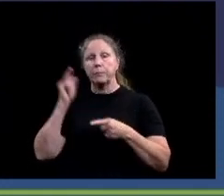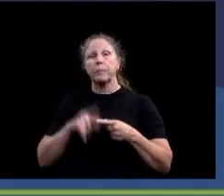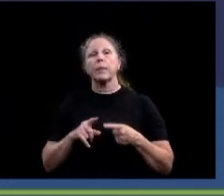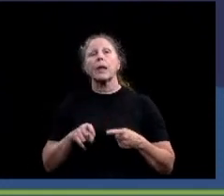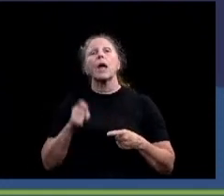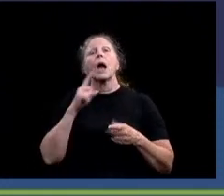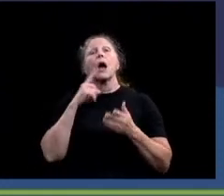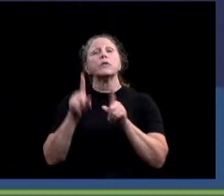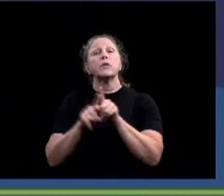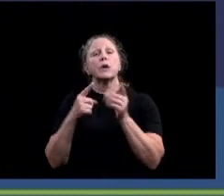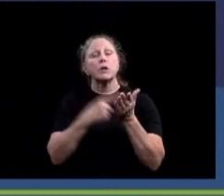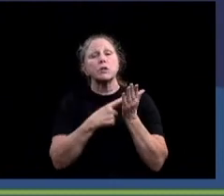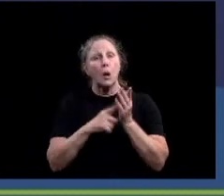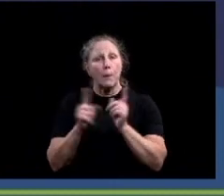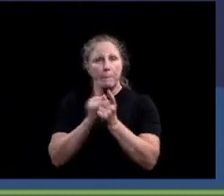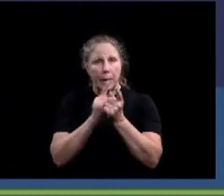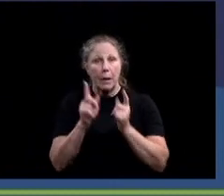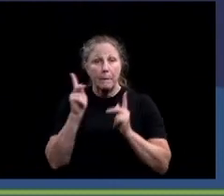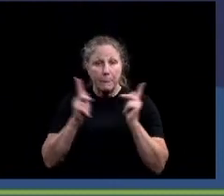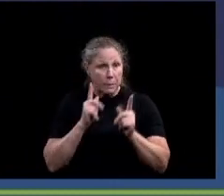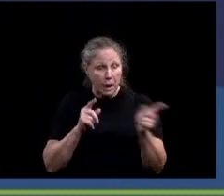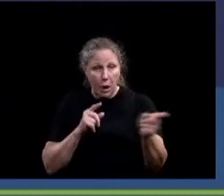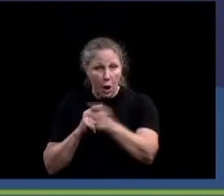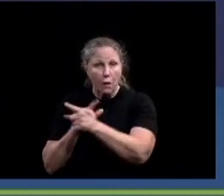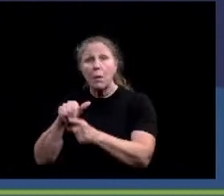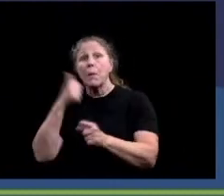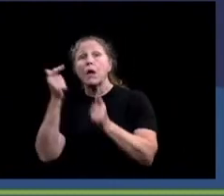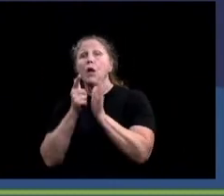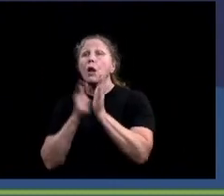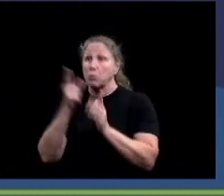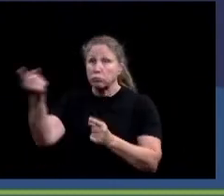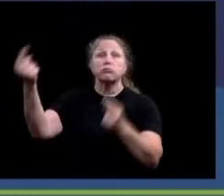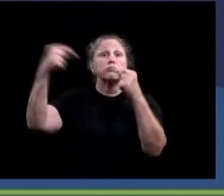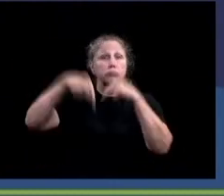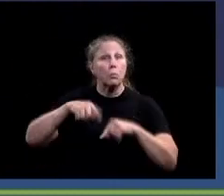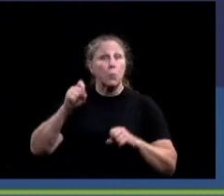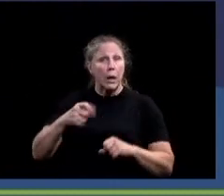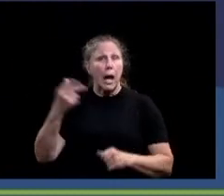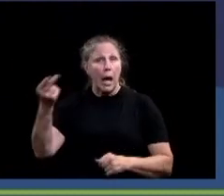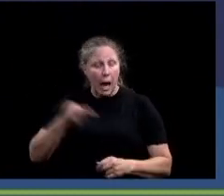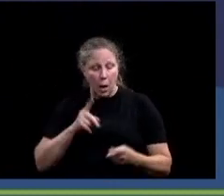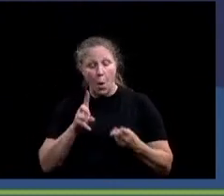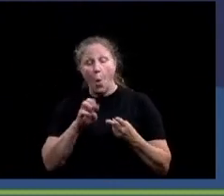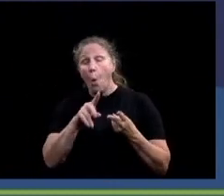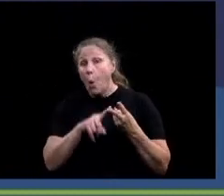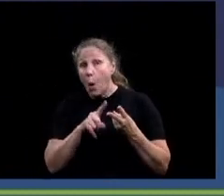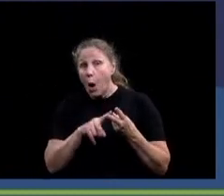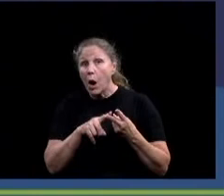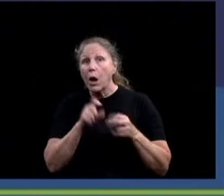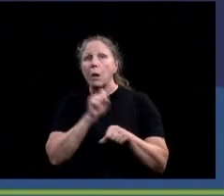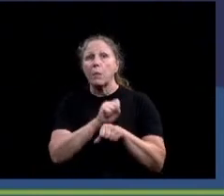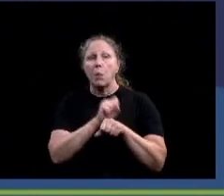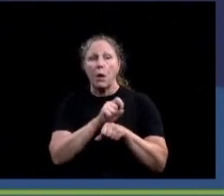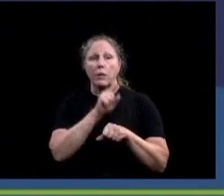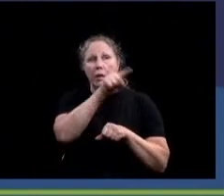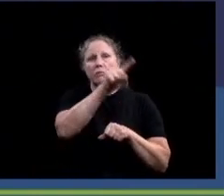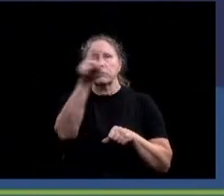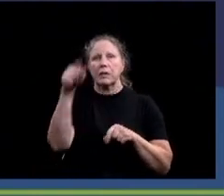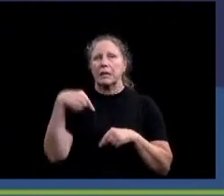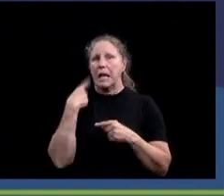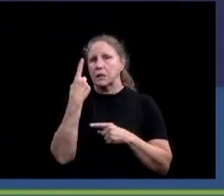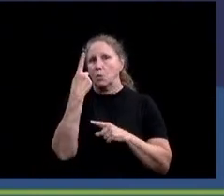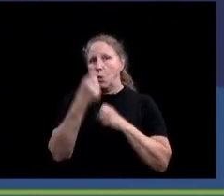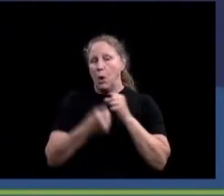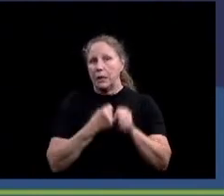from other law enforcement agencies or who have been employed by such an agency within the last 12 months and left in good standing. And